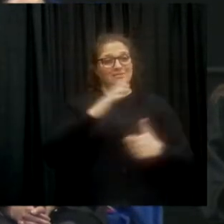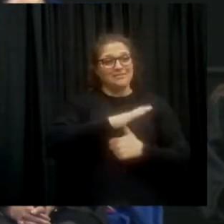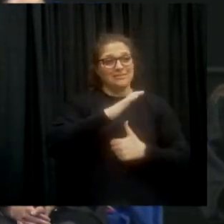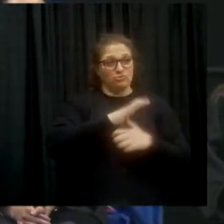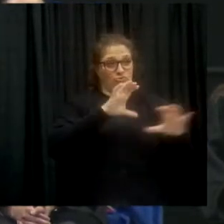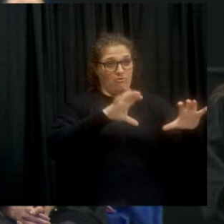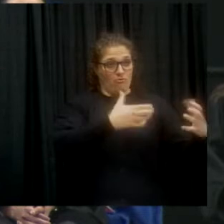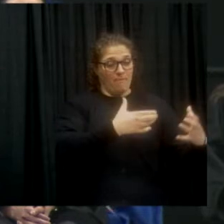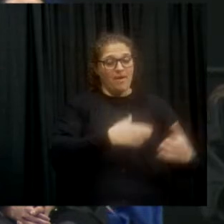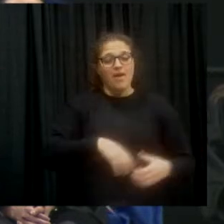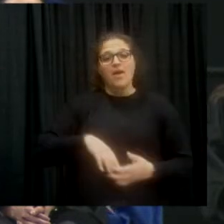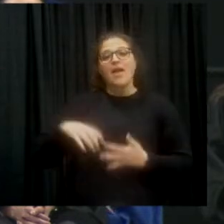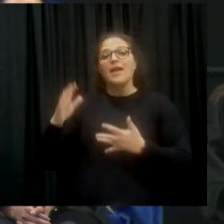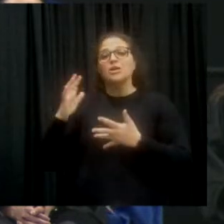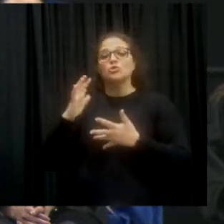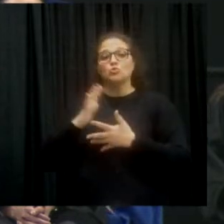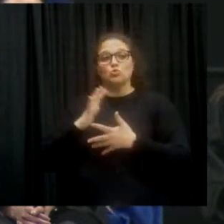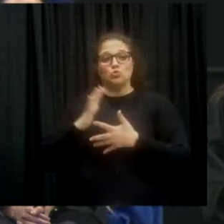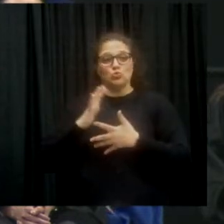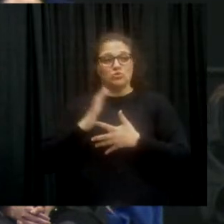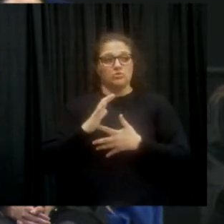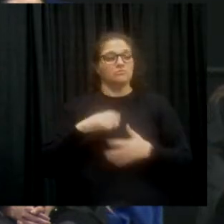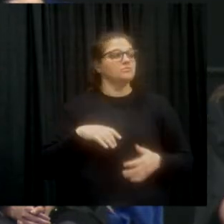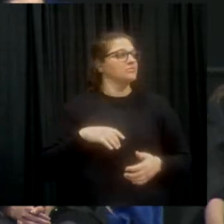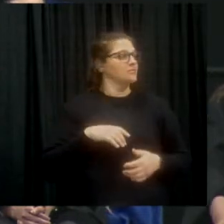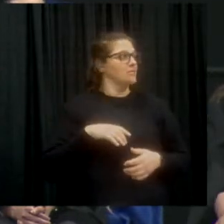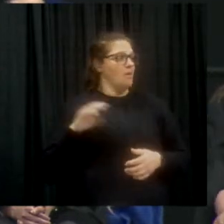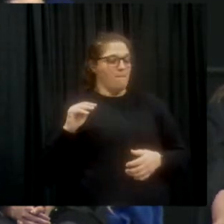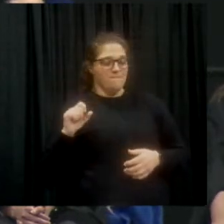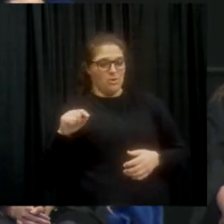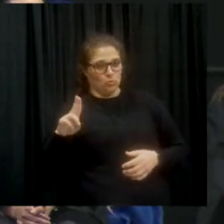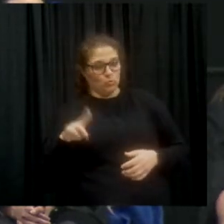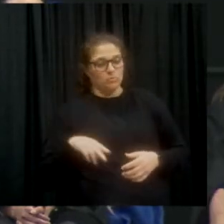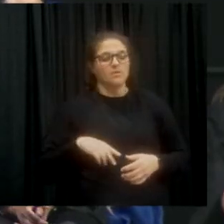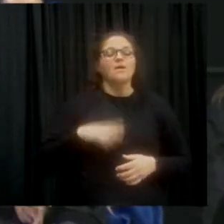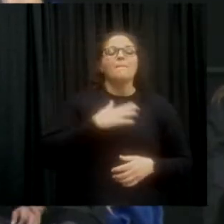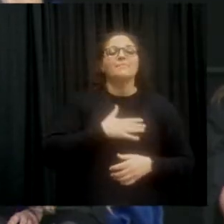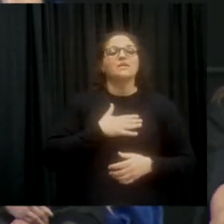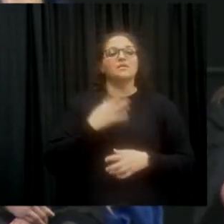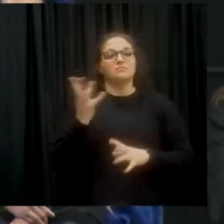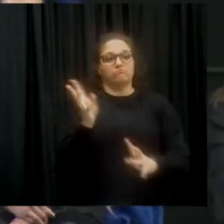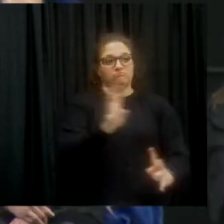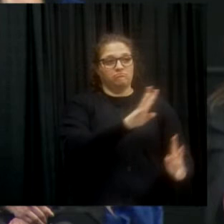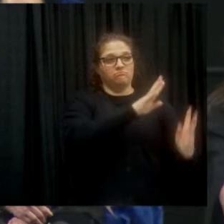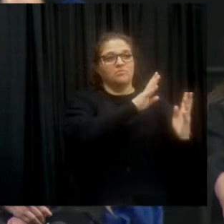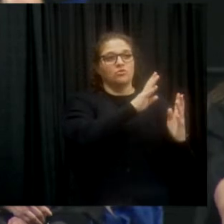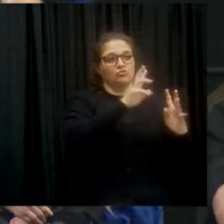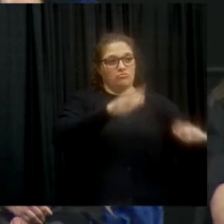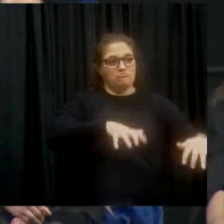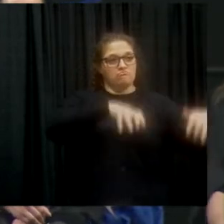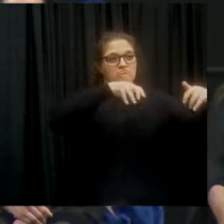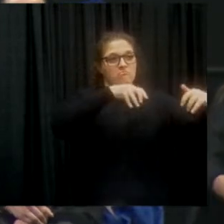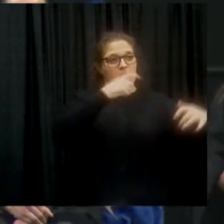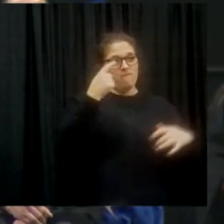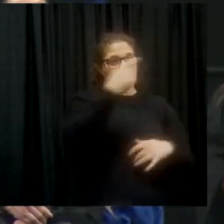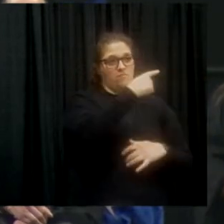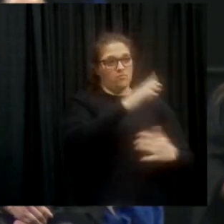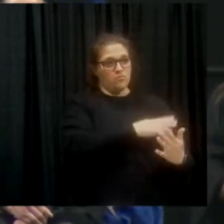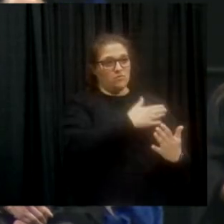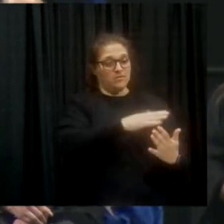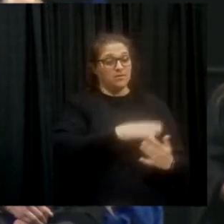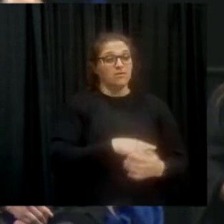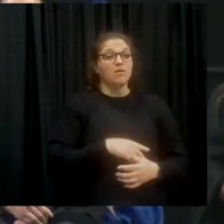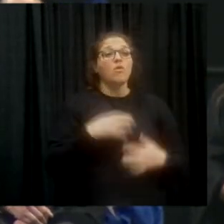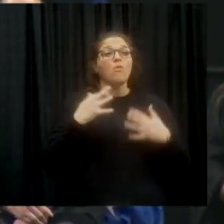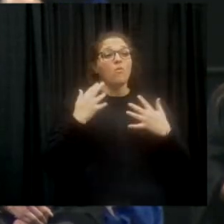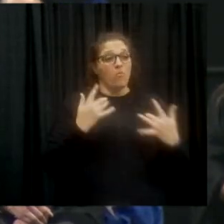choir, and junior honor members, marshals, who are members of the concert choir, please proceed to the choral risers.